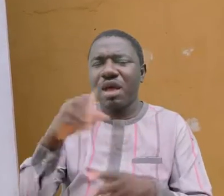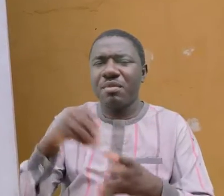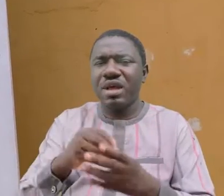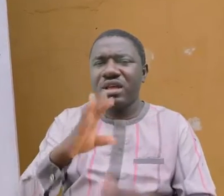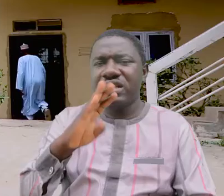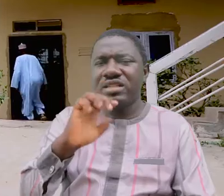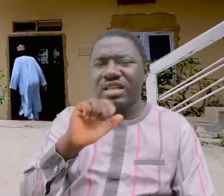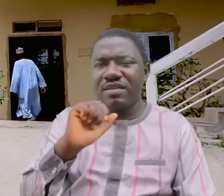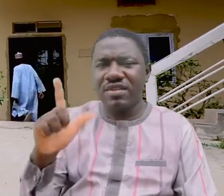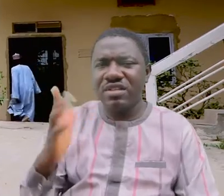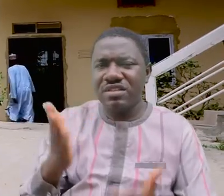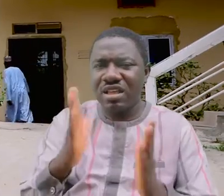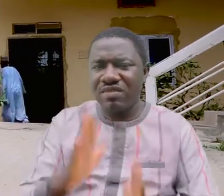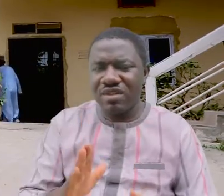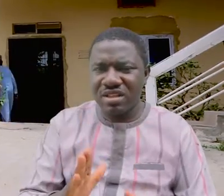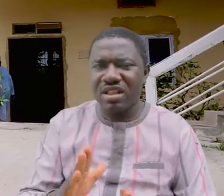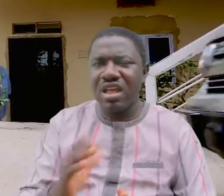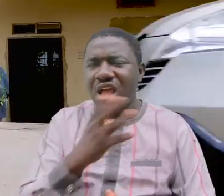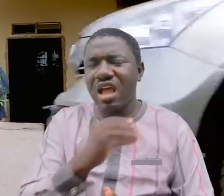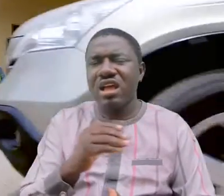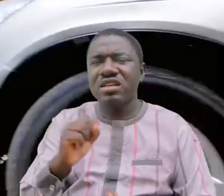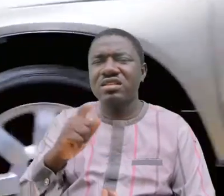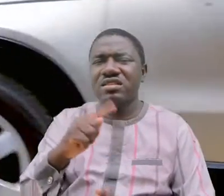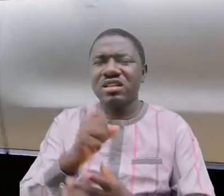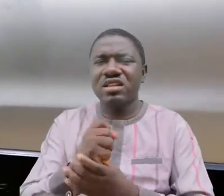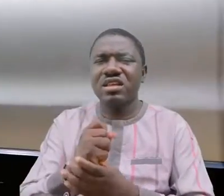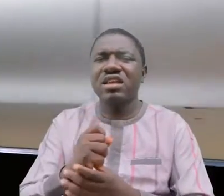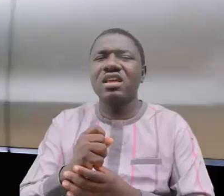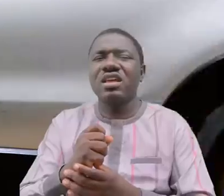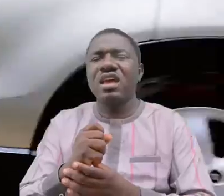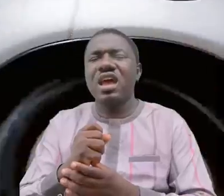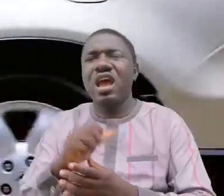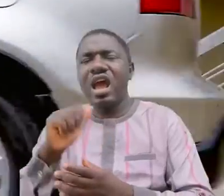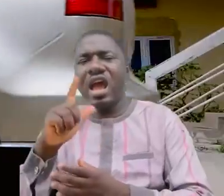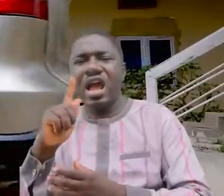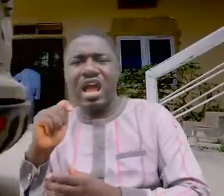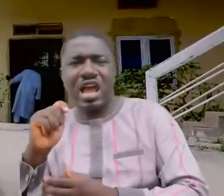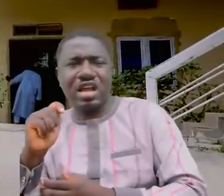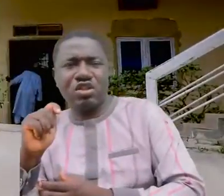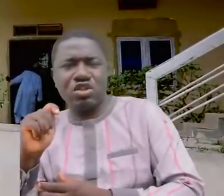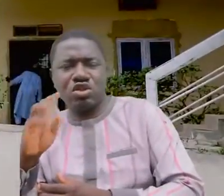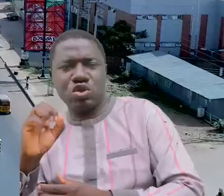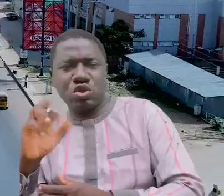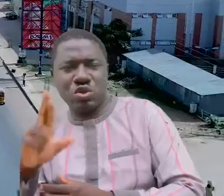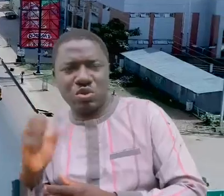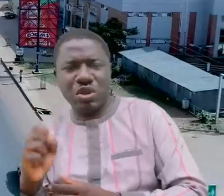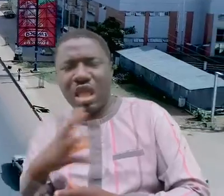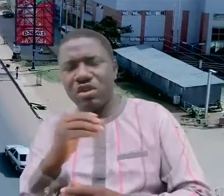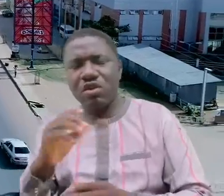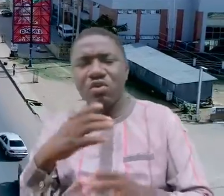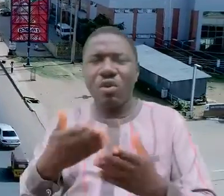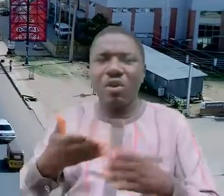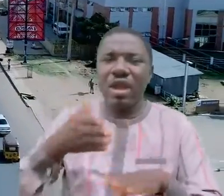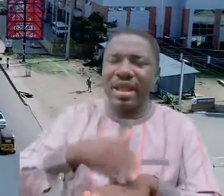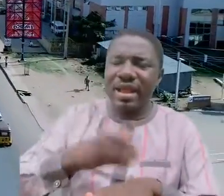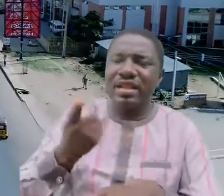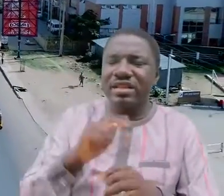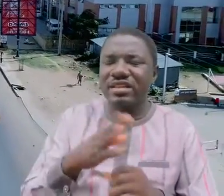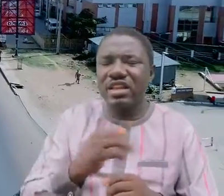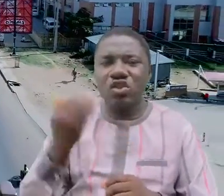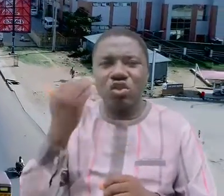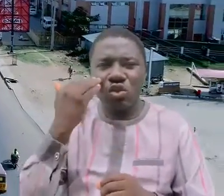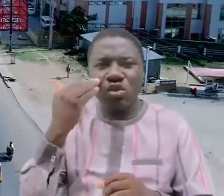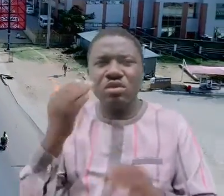servants, civil societies, and state actors to ensure increased knowledge and the provision of focused